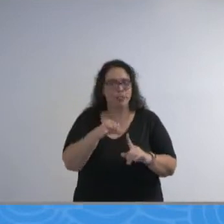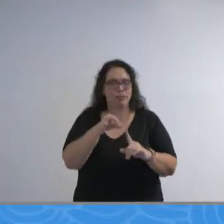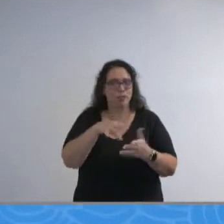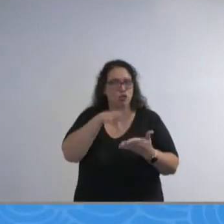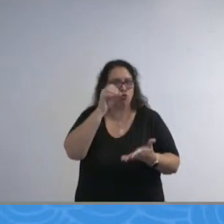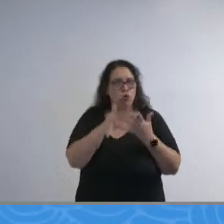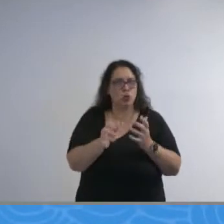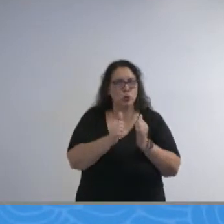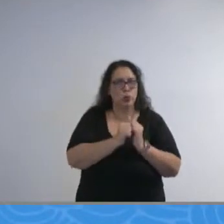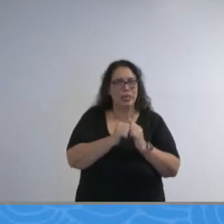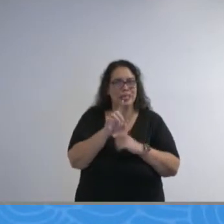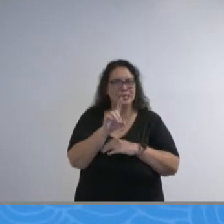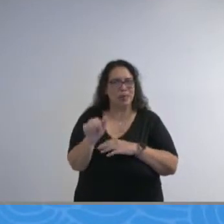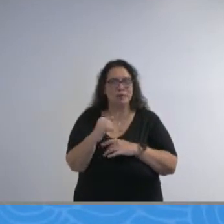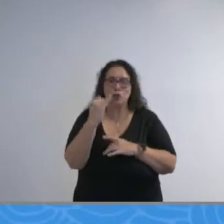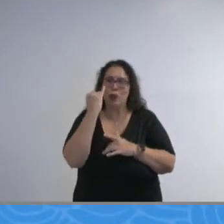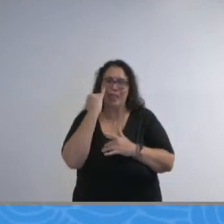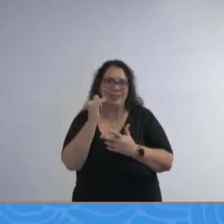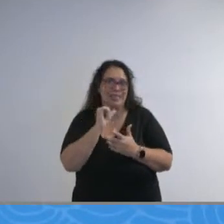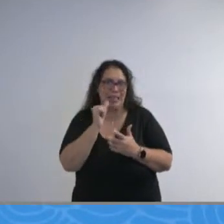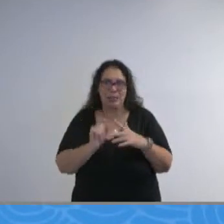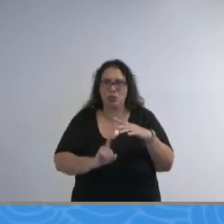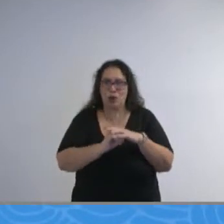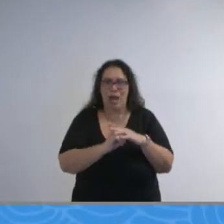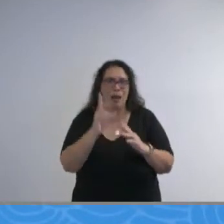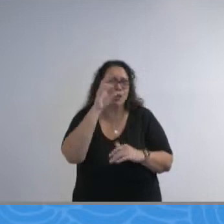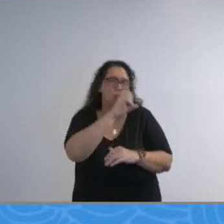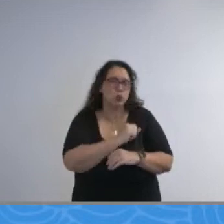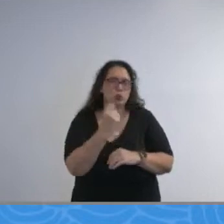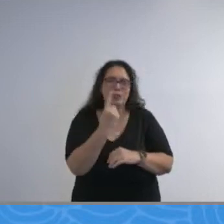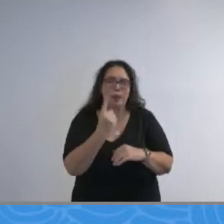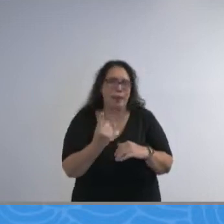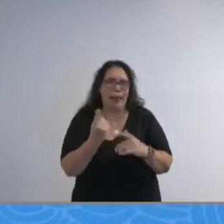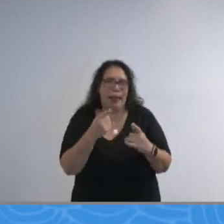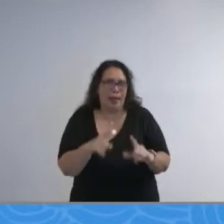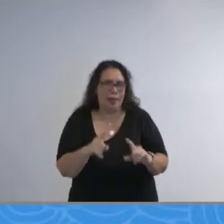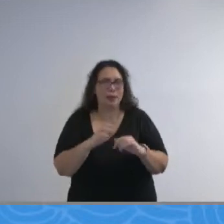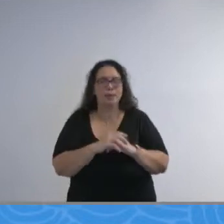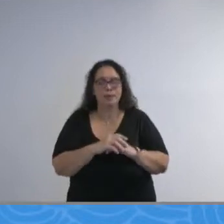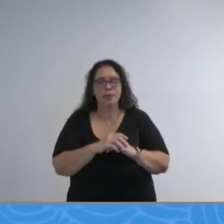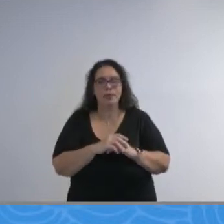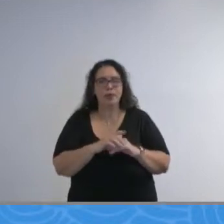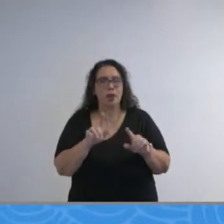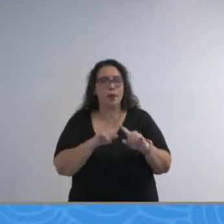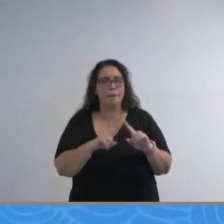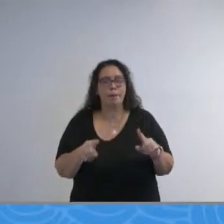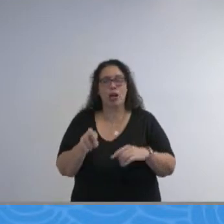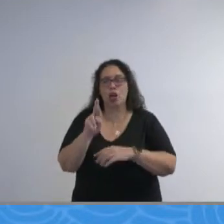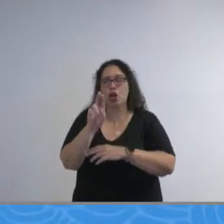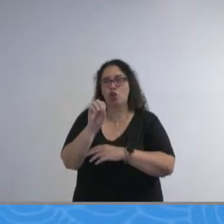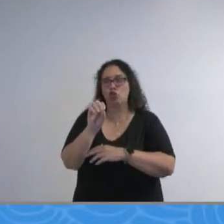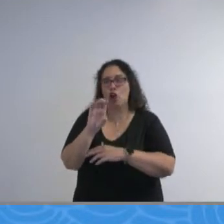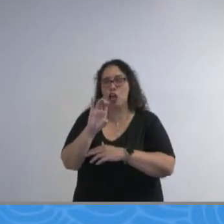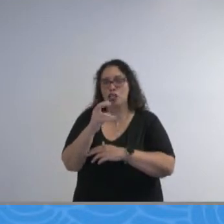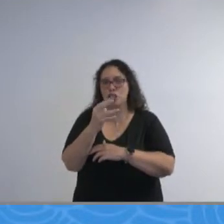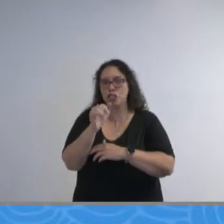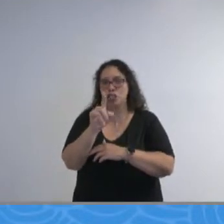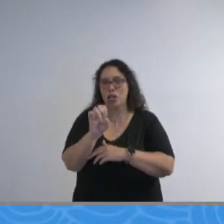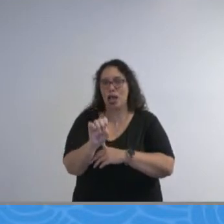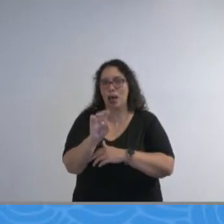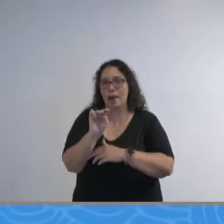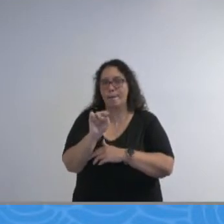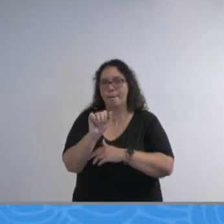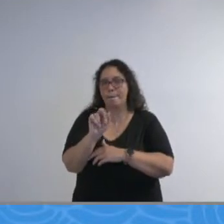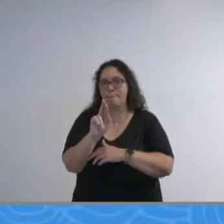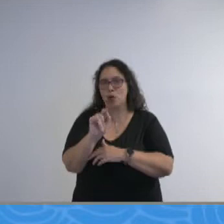if he does not hop on, I'm assuming something did come up, but I know that Rochelle Martin is also here just